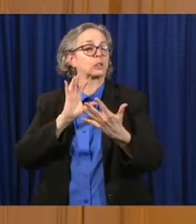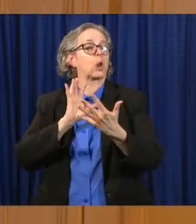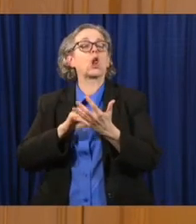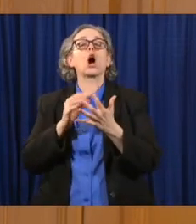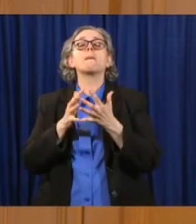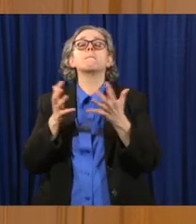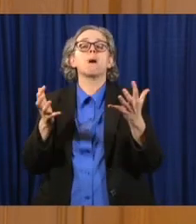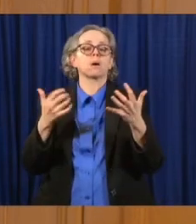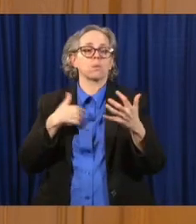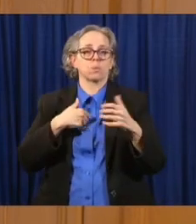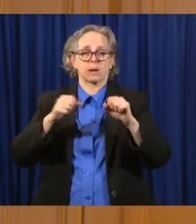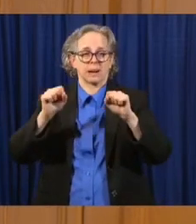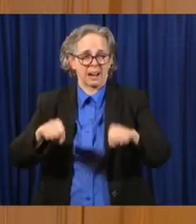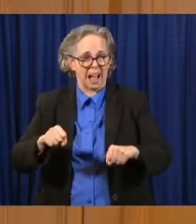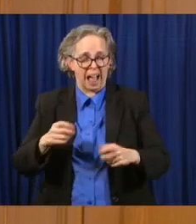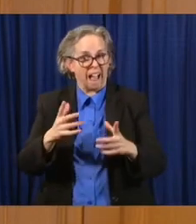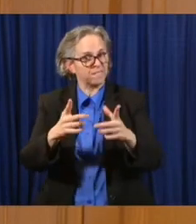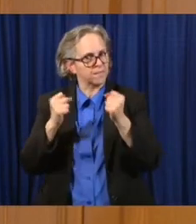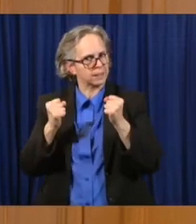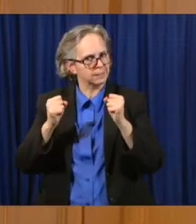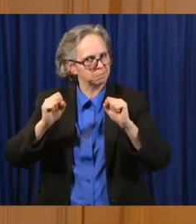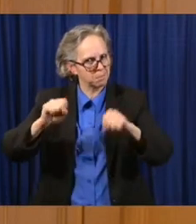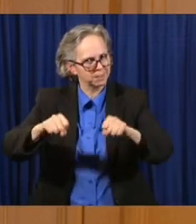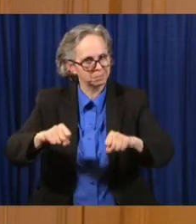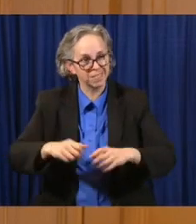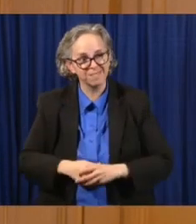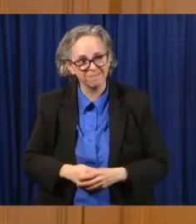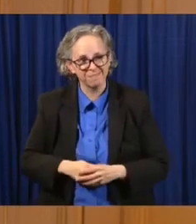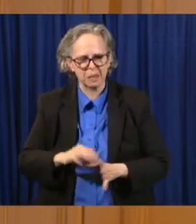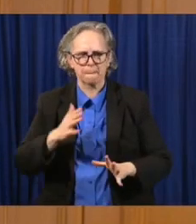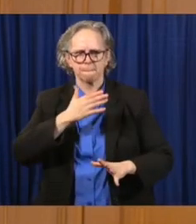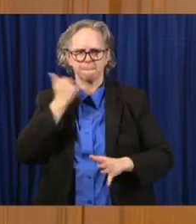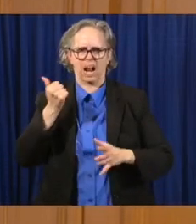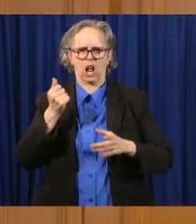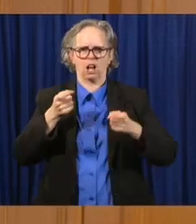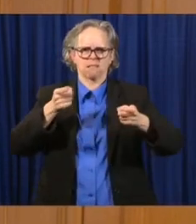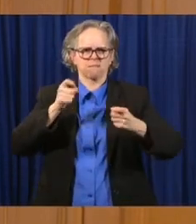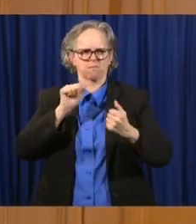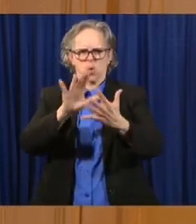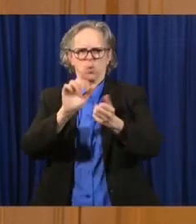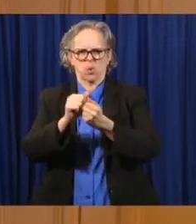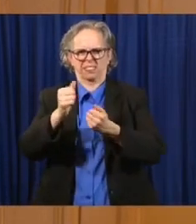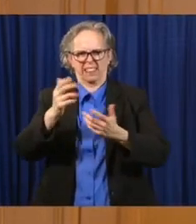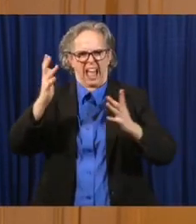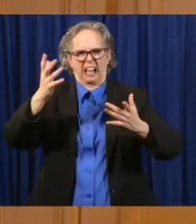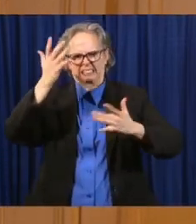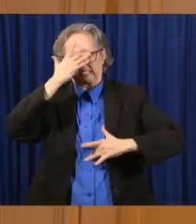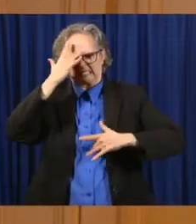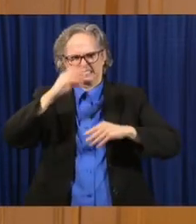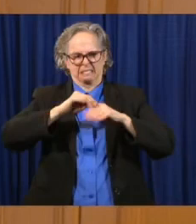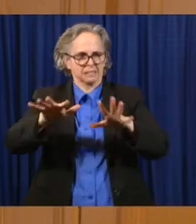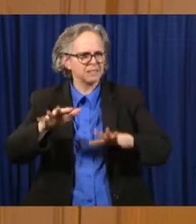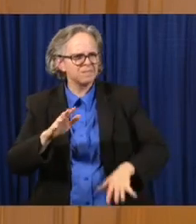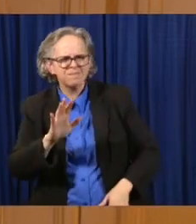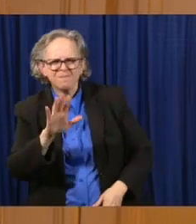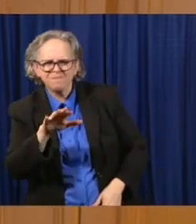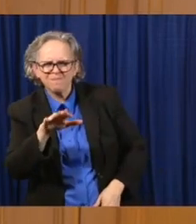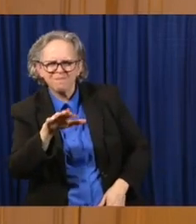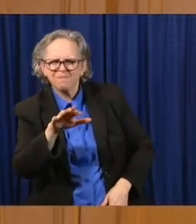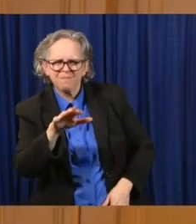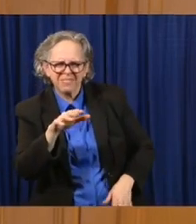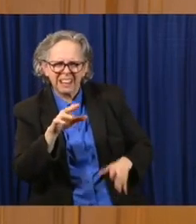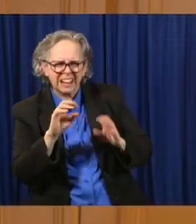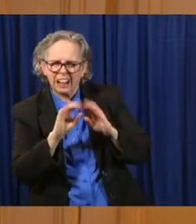we can better deal with this enemy that we have in this virus. Thank you. And just to be clear, these are people who will